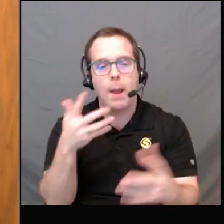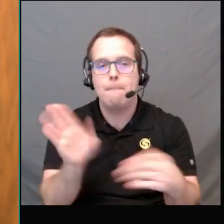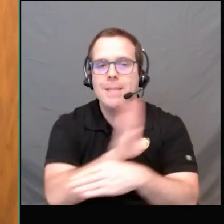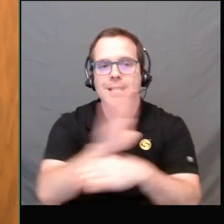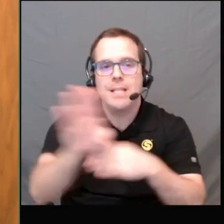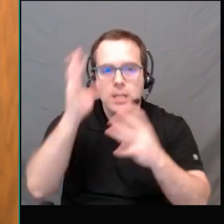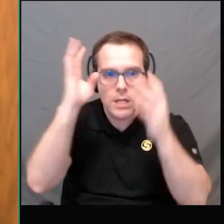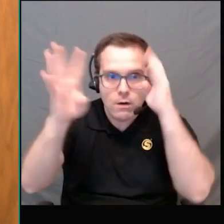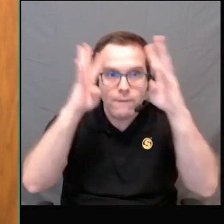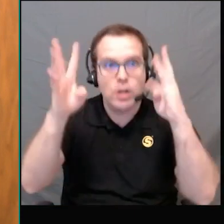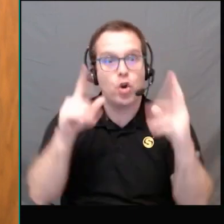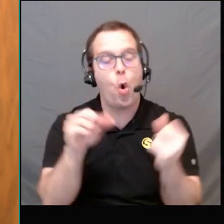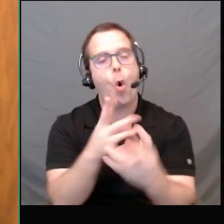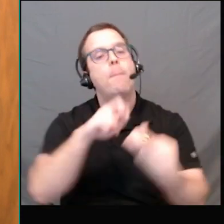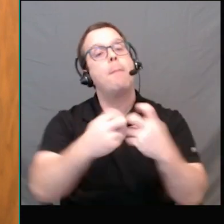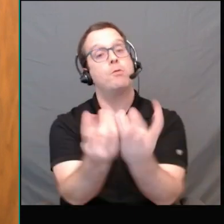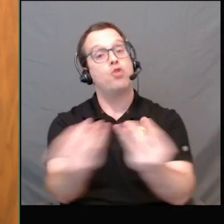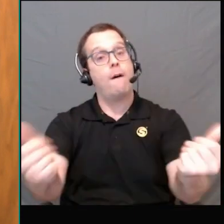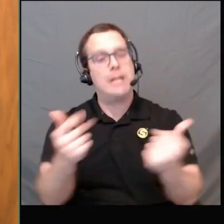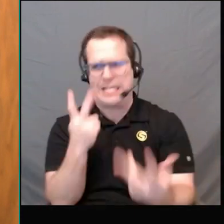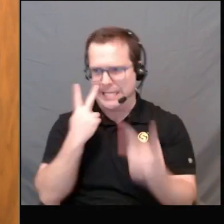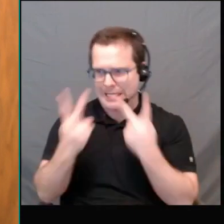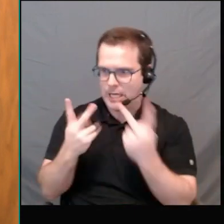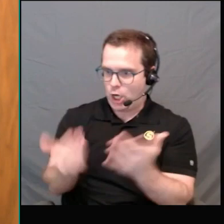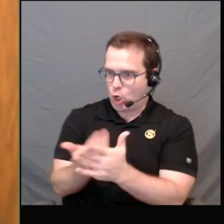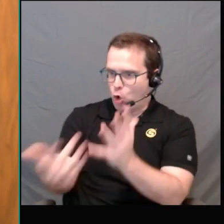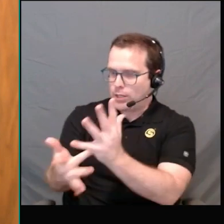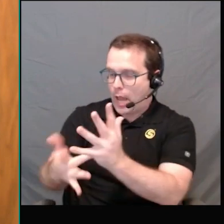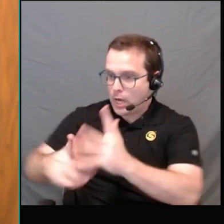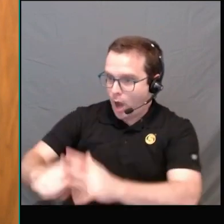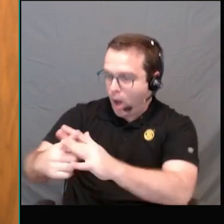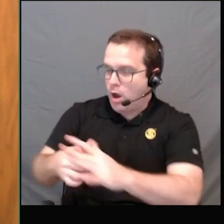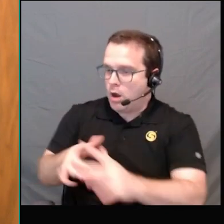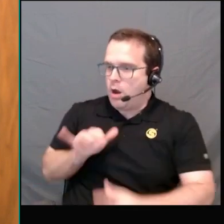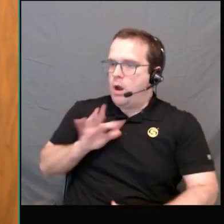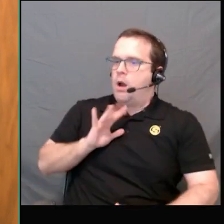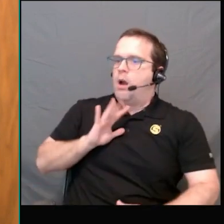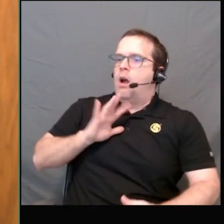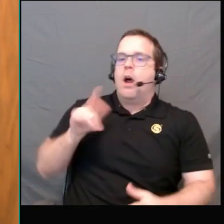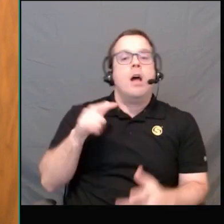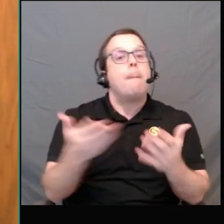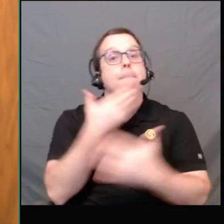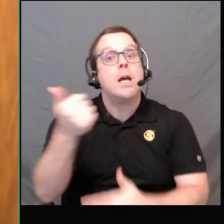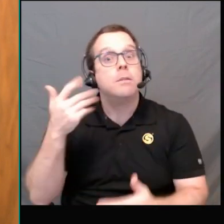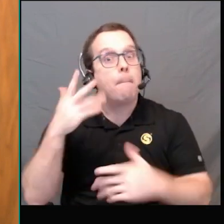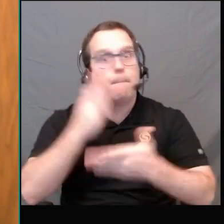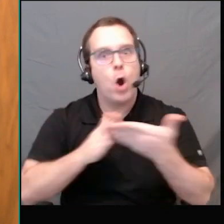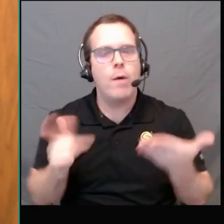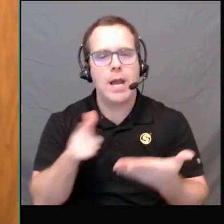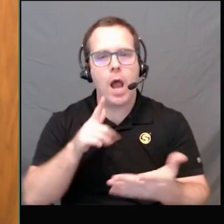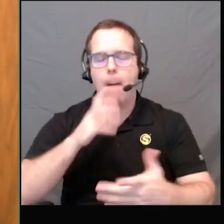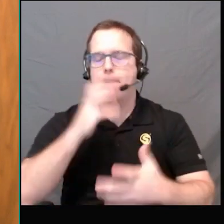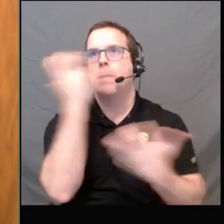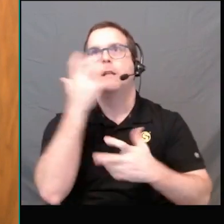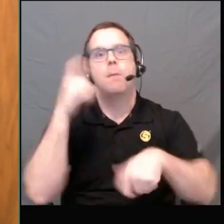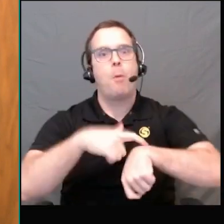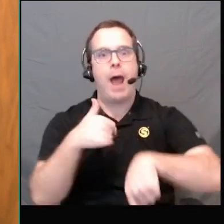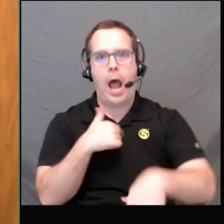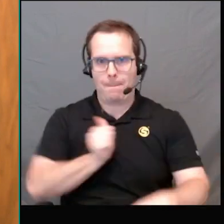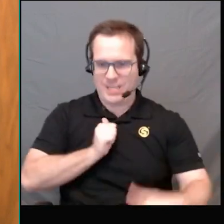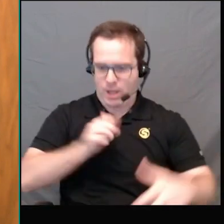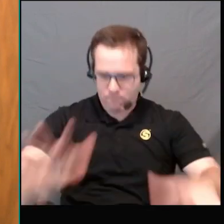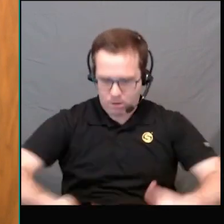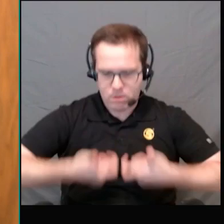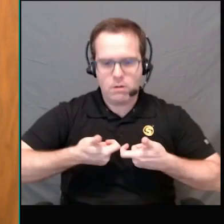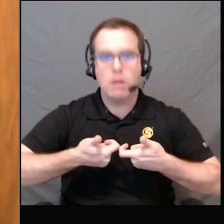solving problems and just seeing new tech in action for the first time. And the best part, those like amazing moments when I actually get to put my hands on the controls